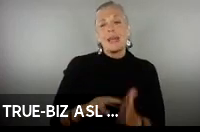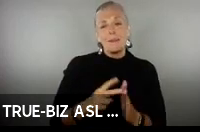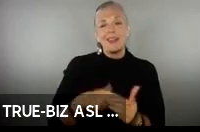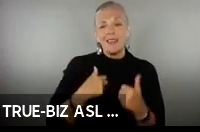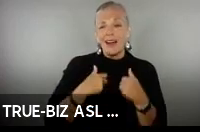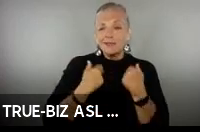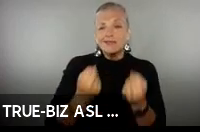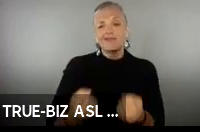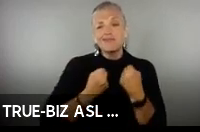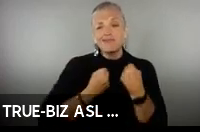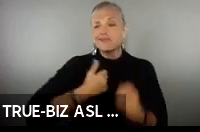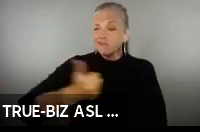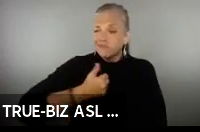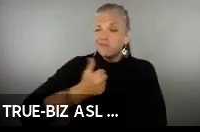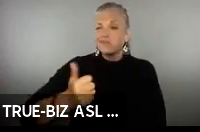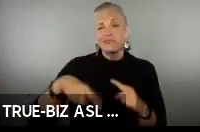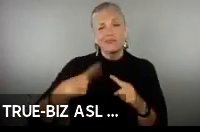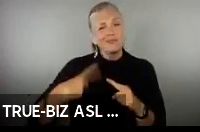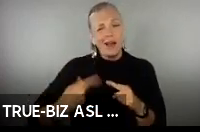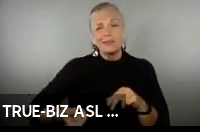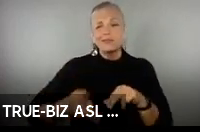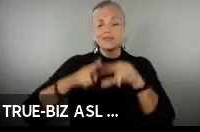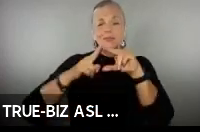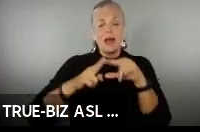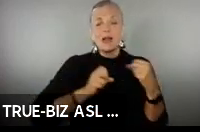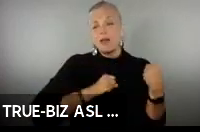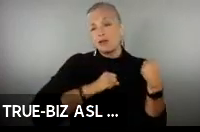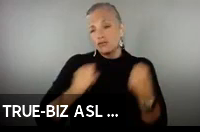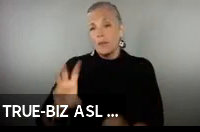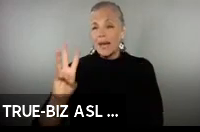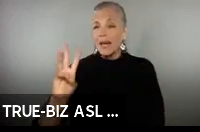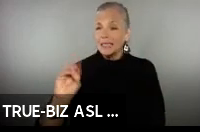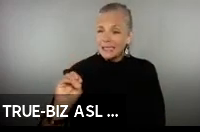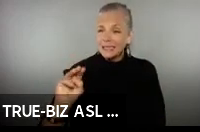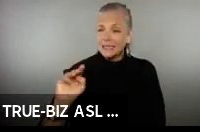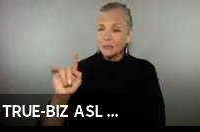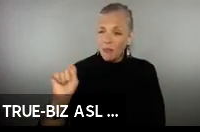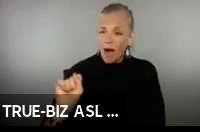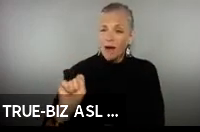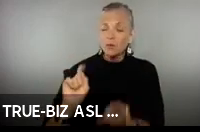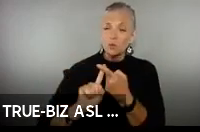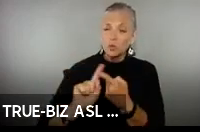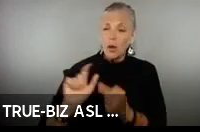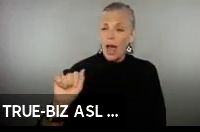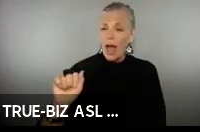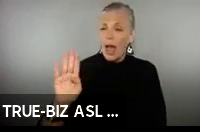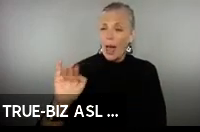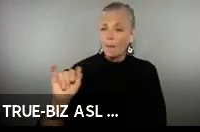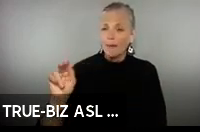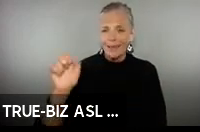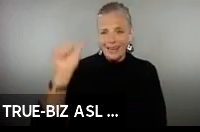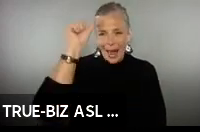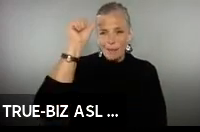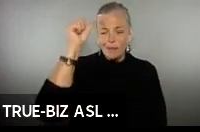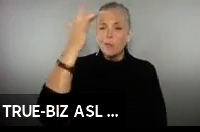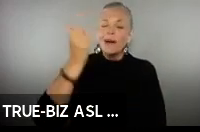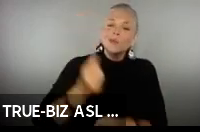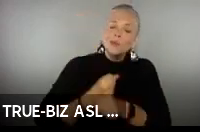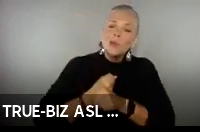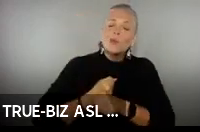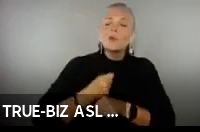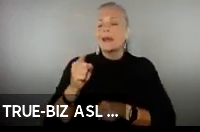Had to travel a lot. They took me 60 miles to Abilene to get to occupational therapy every week for years. Went to